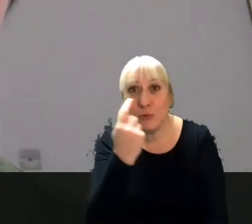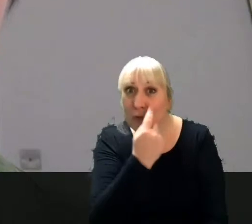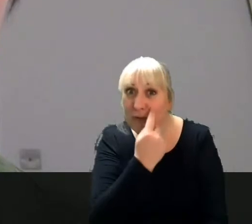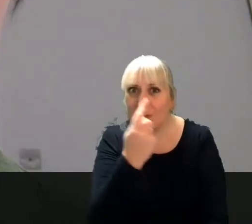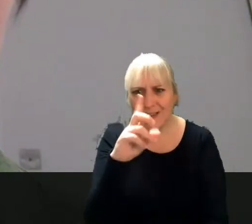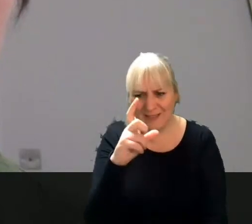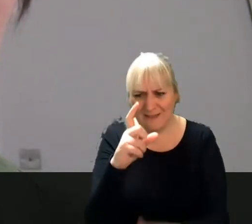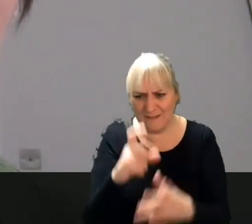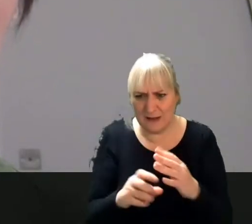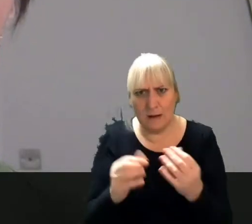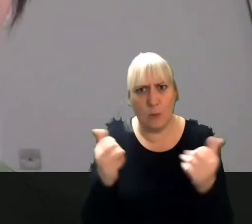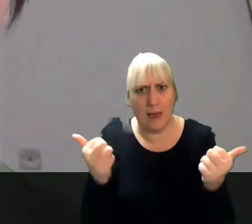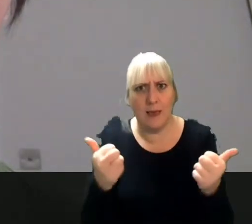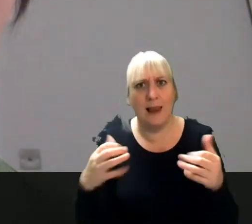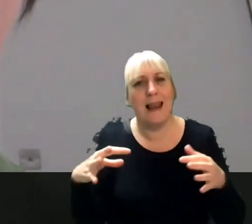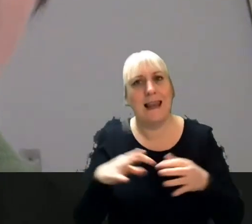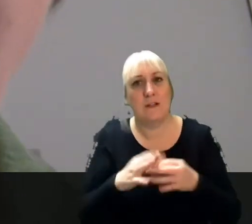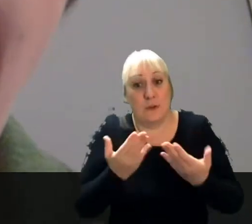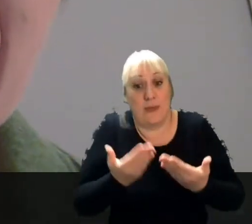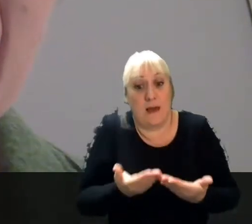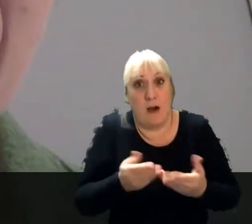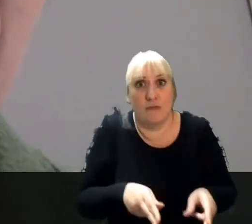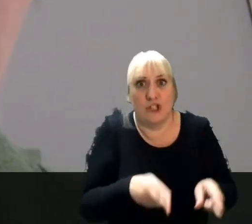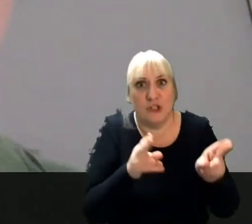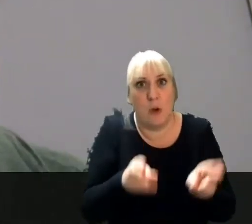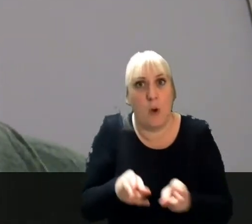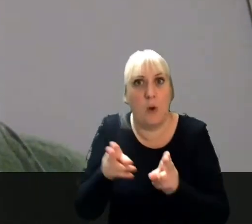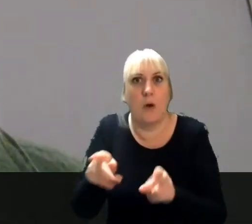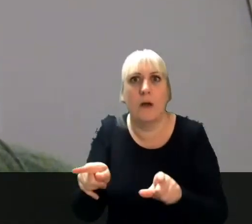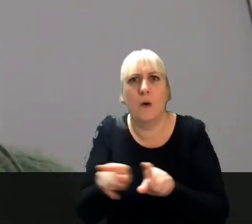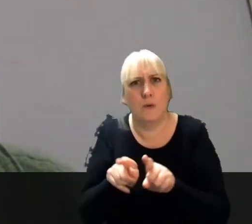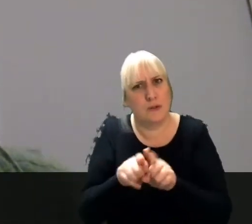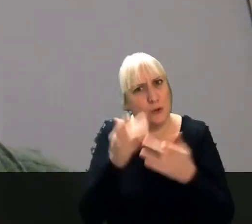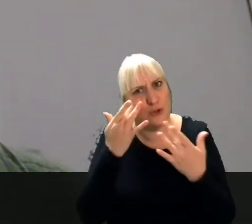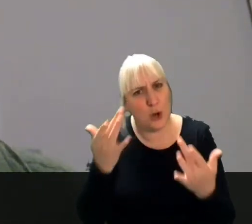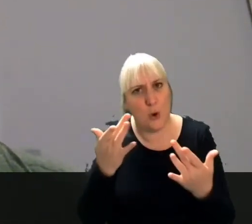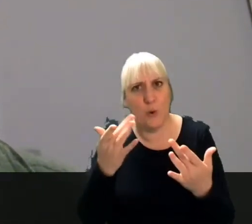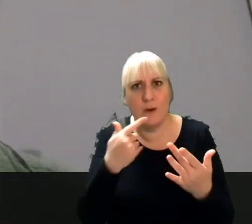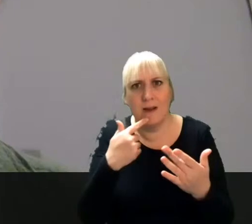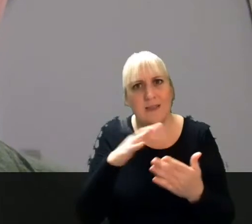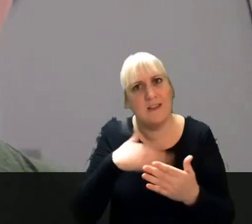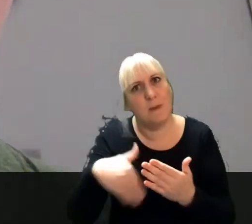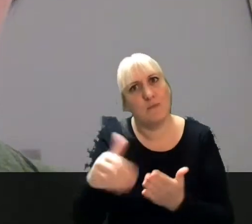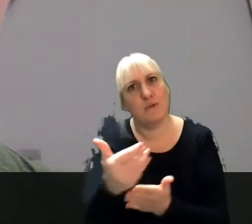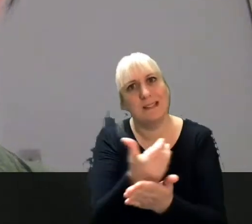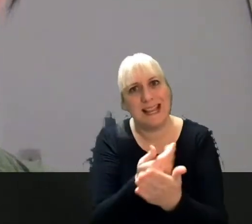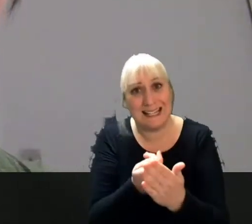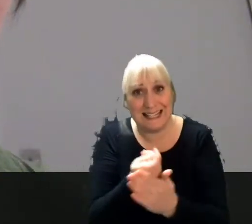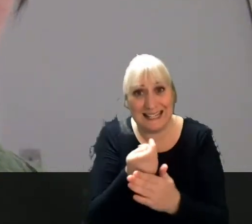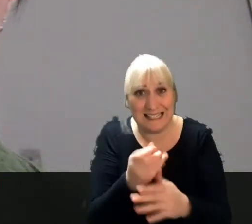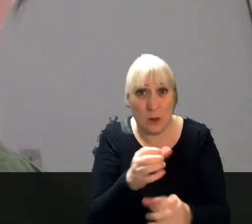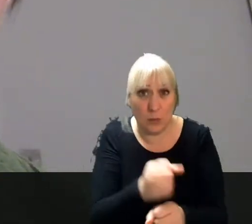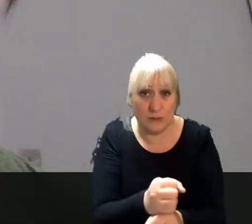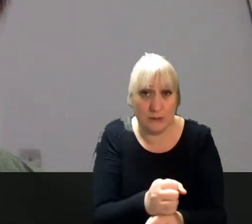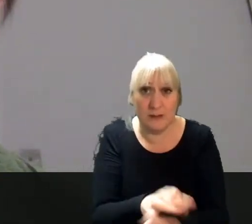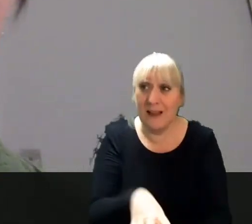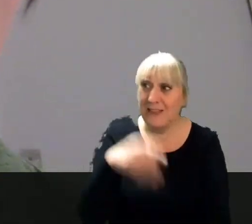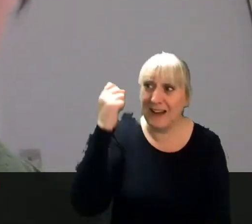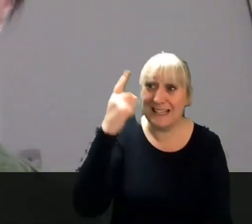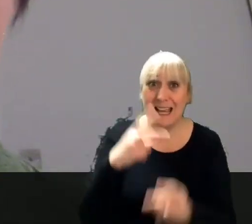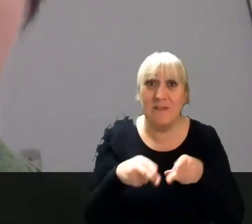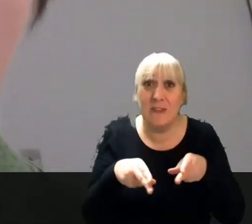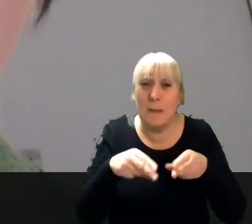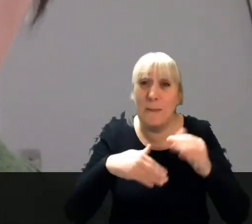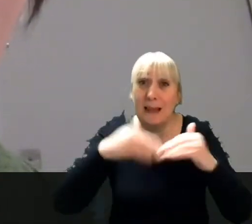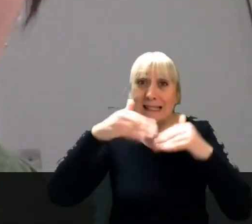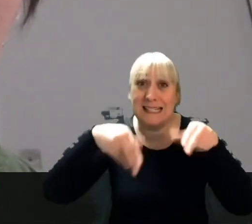and that they have protected leaseholders. And the idea that if you're in a building that's under 18 metres high, that you don't